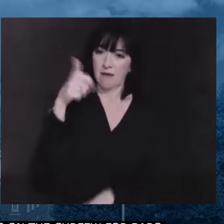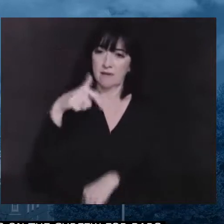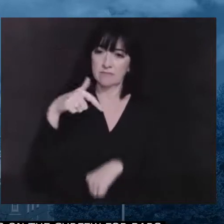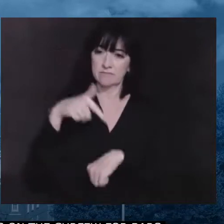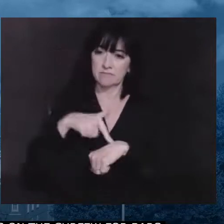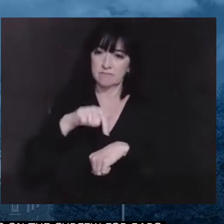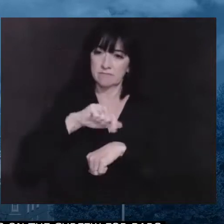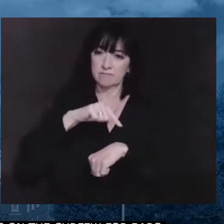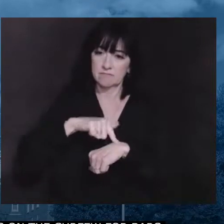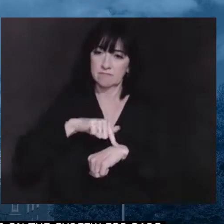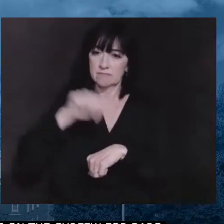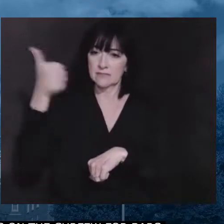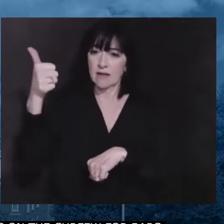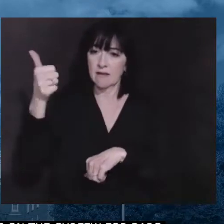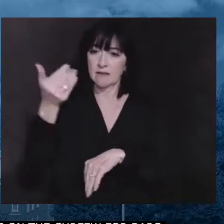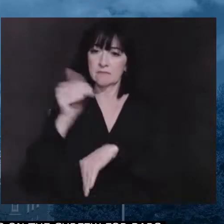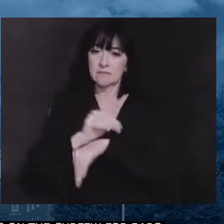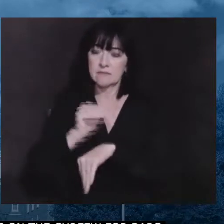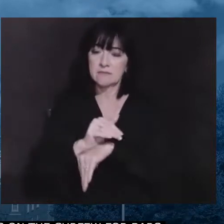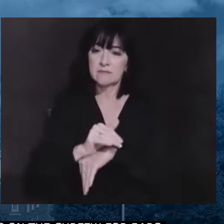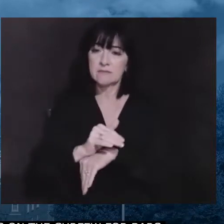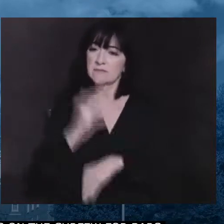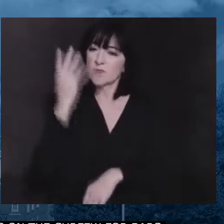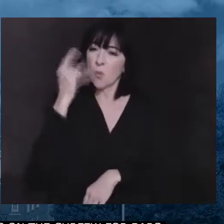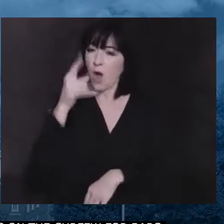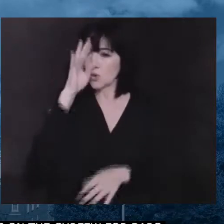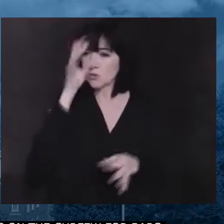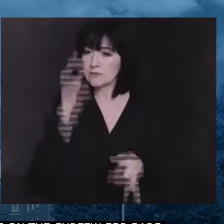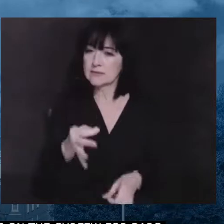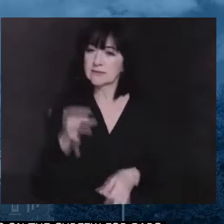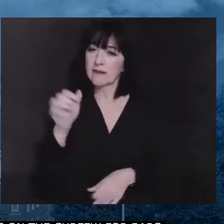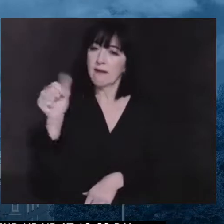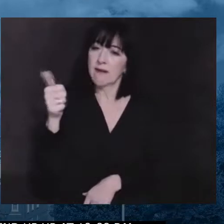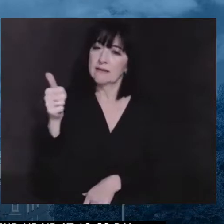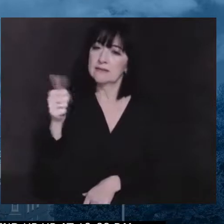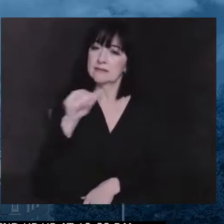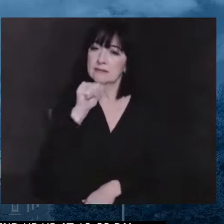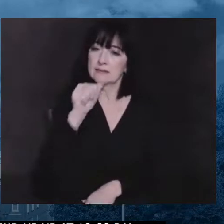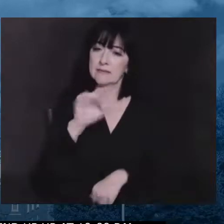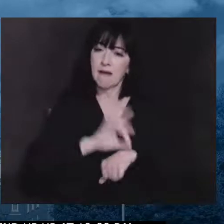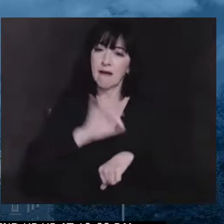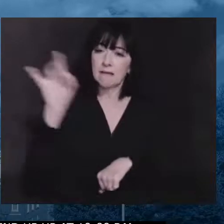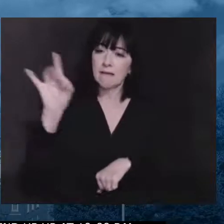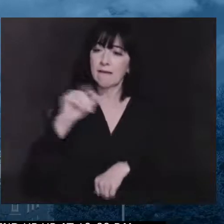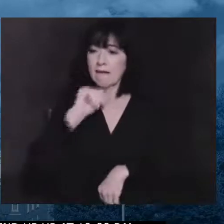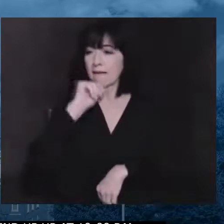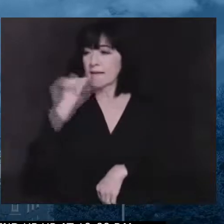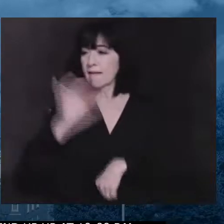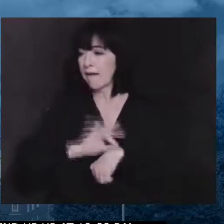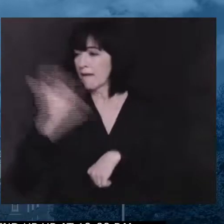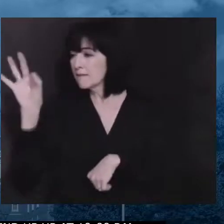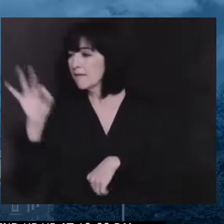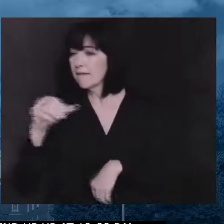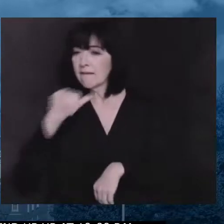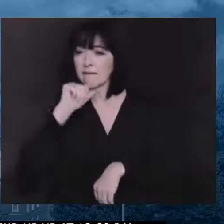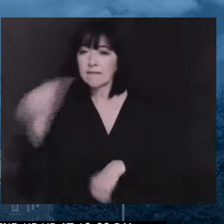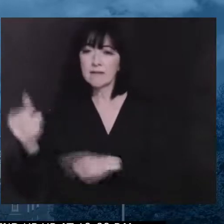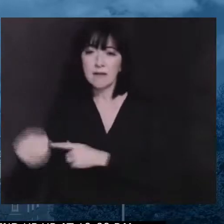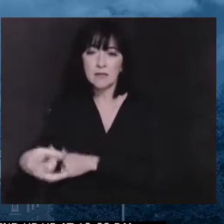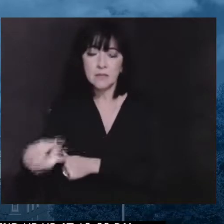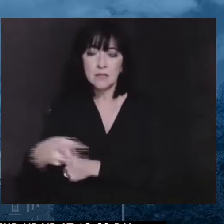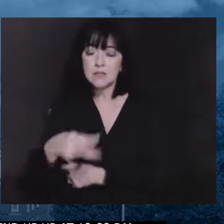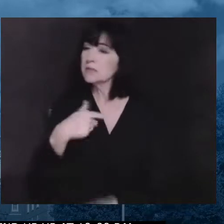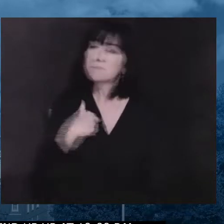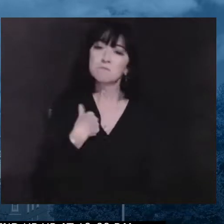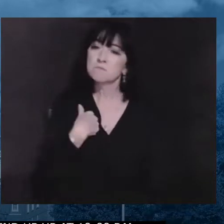maybe 8 p.m. or 9 p.m. or midnight or anything like that? Yeah, it was mostly looking at the